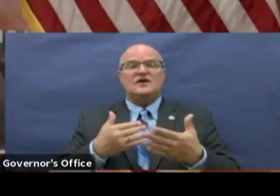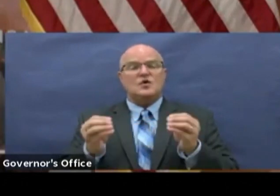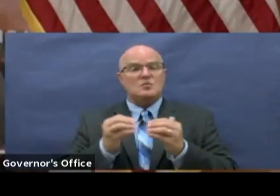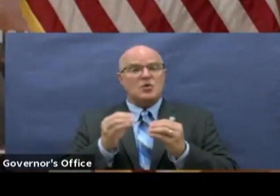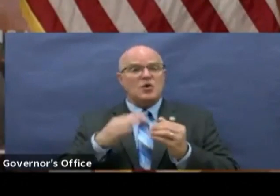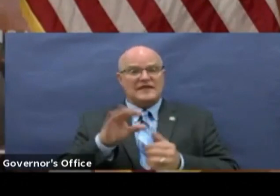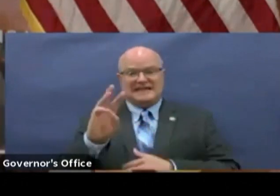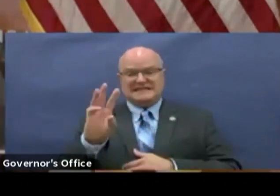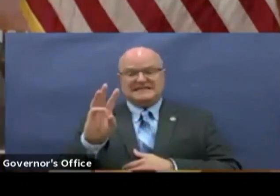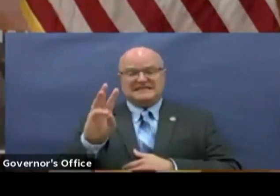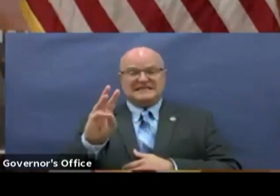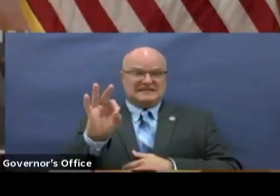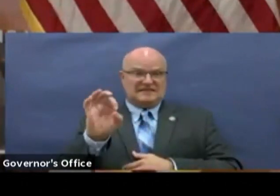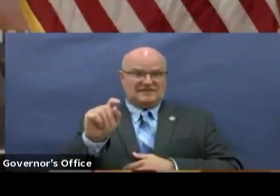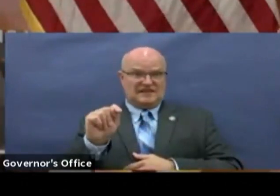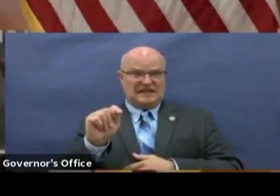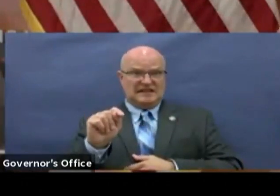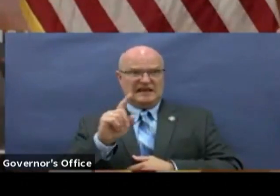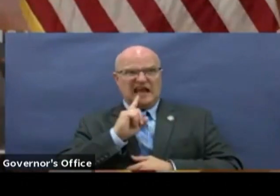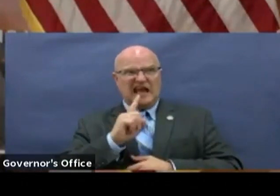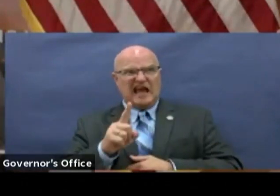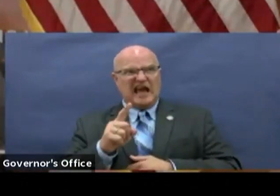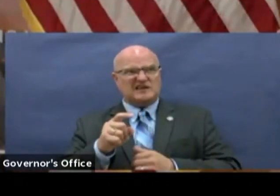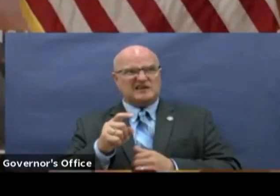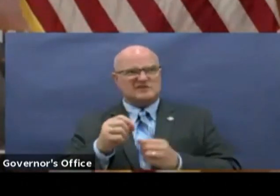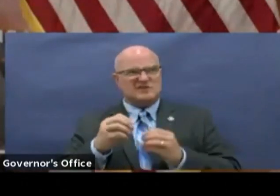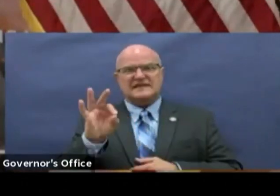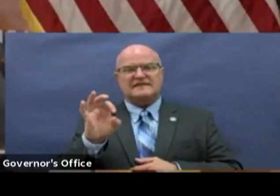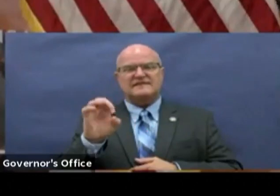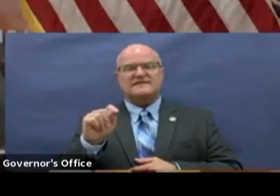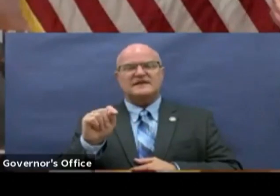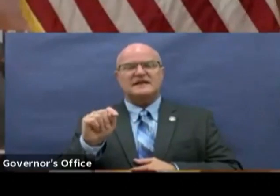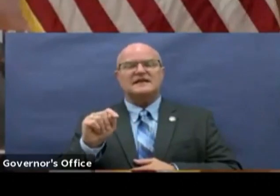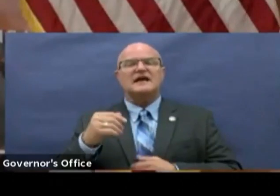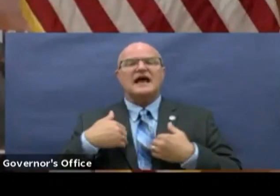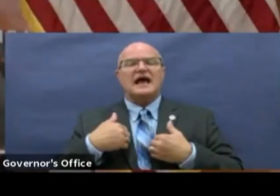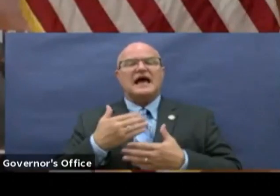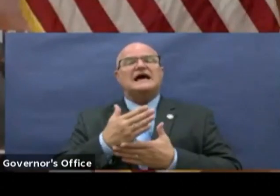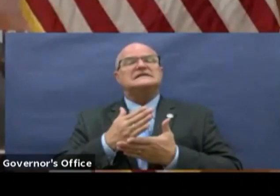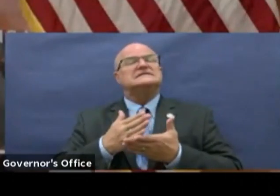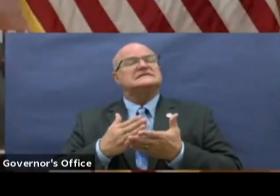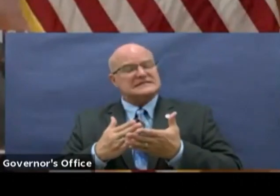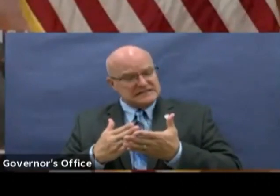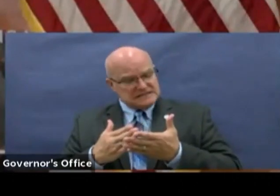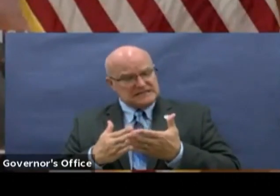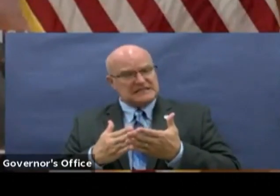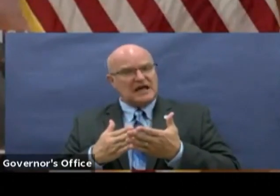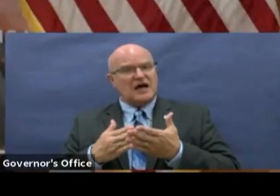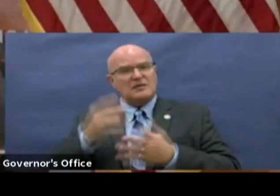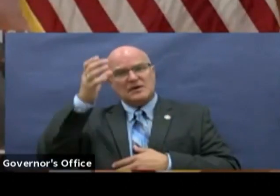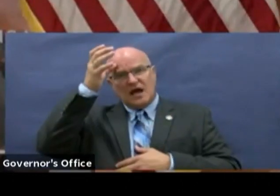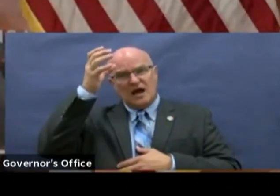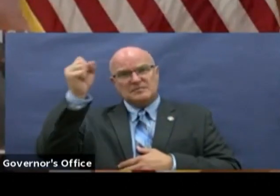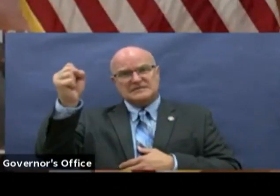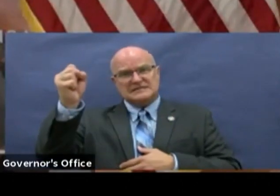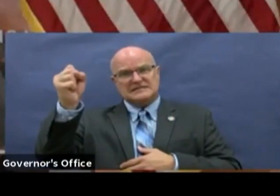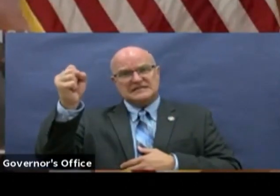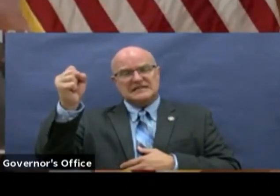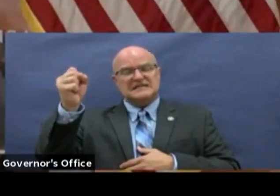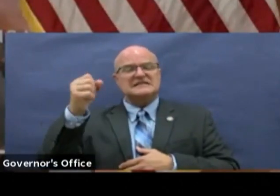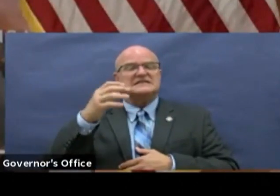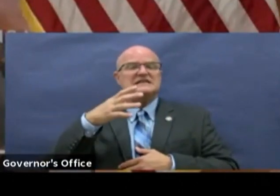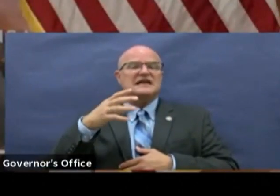more than 6 feet, and it was actually quite a bit more than 6 feet, some common sense and there's